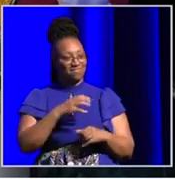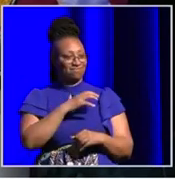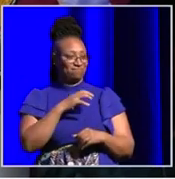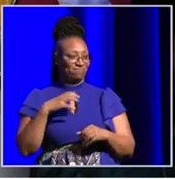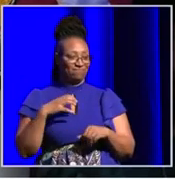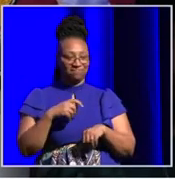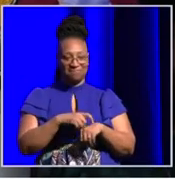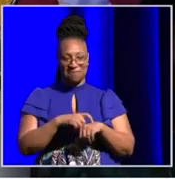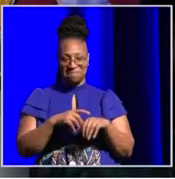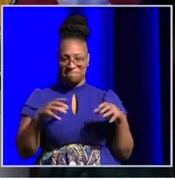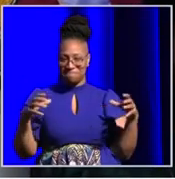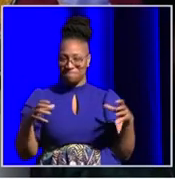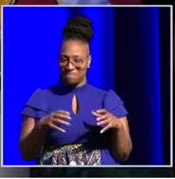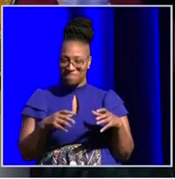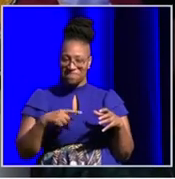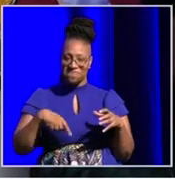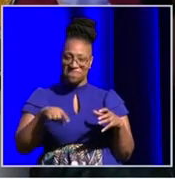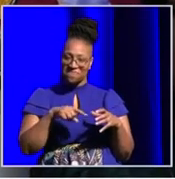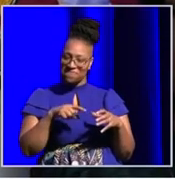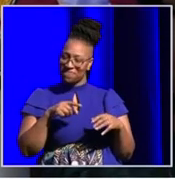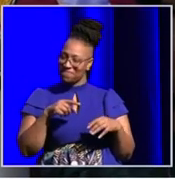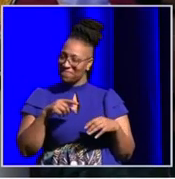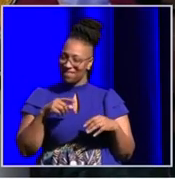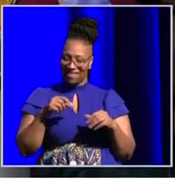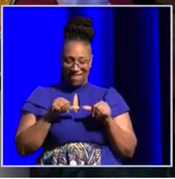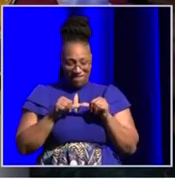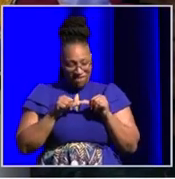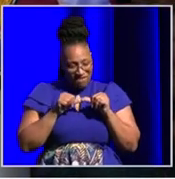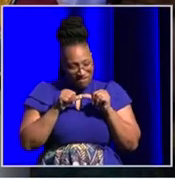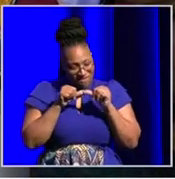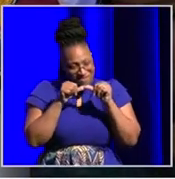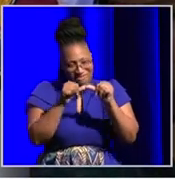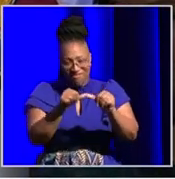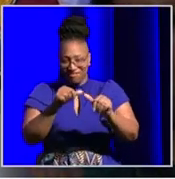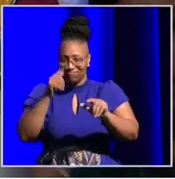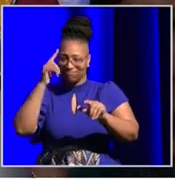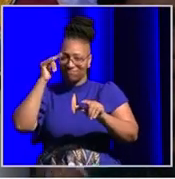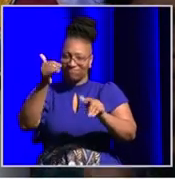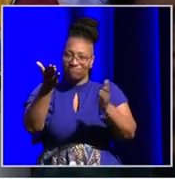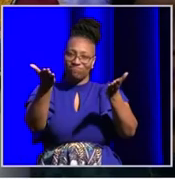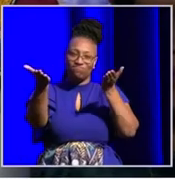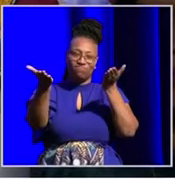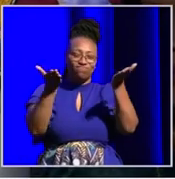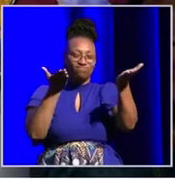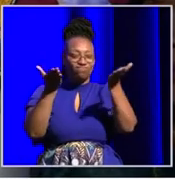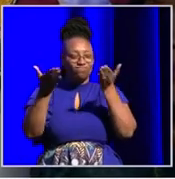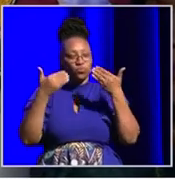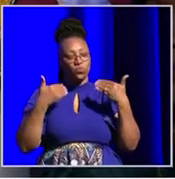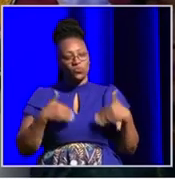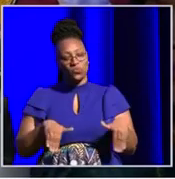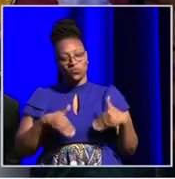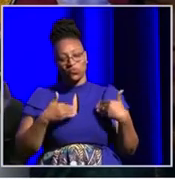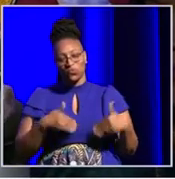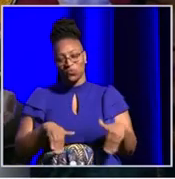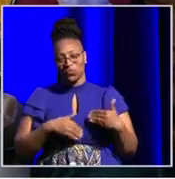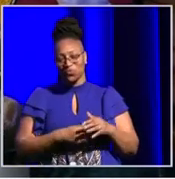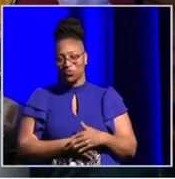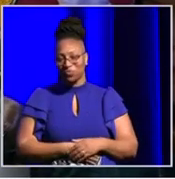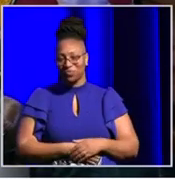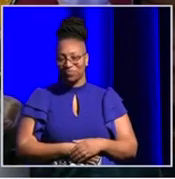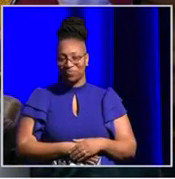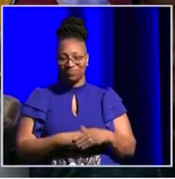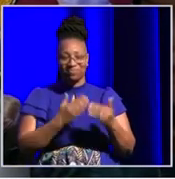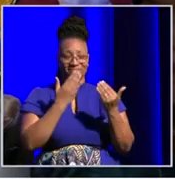commitment to public service. I want to give a special thanks to my family, I just left